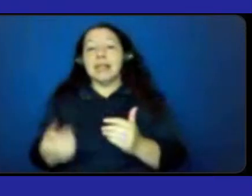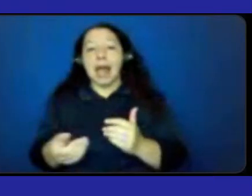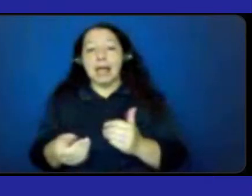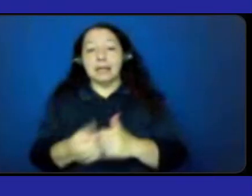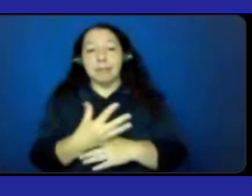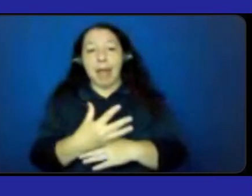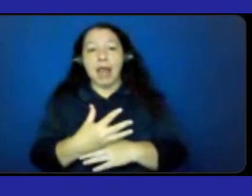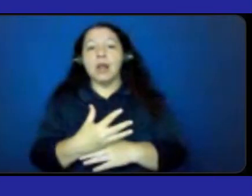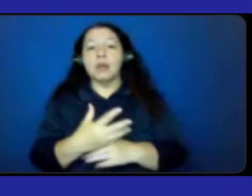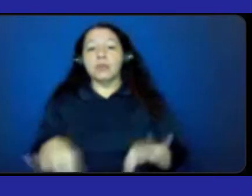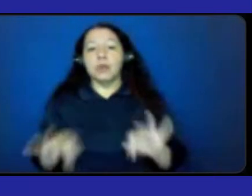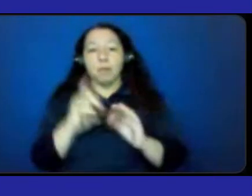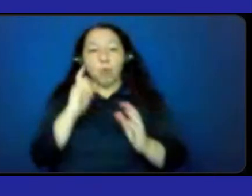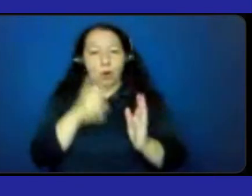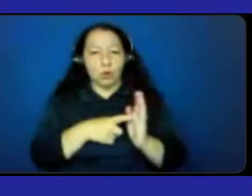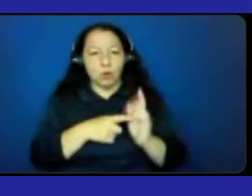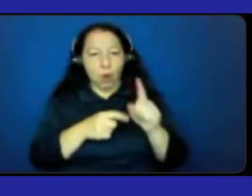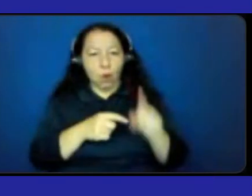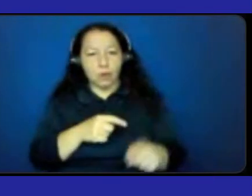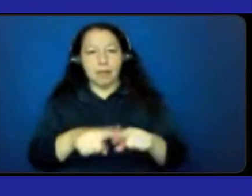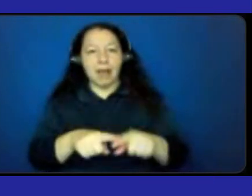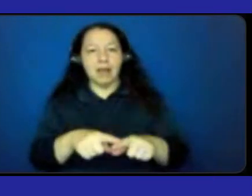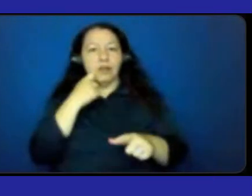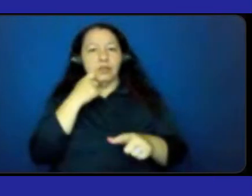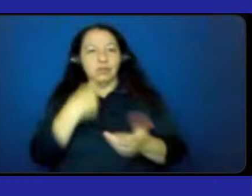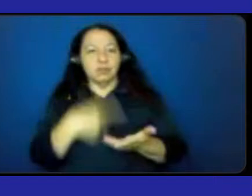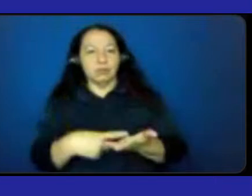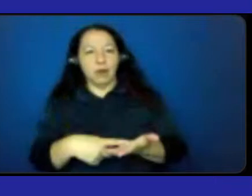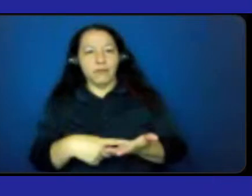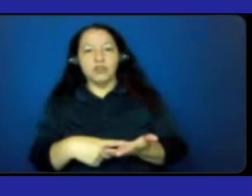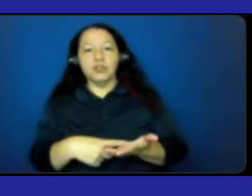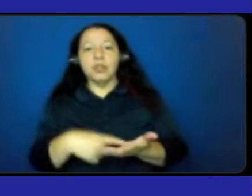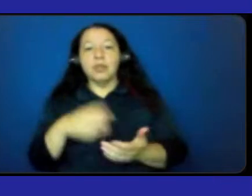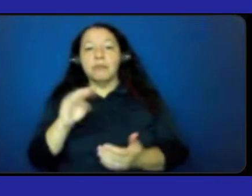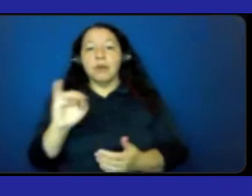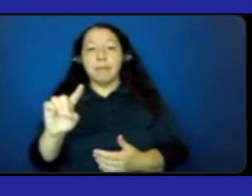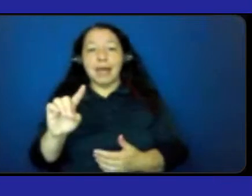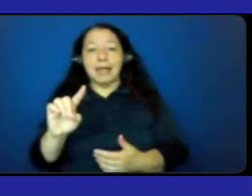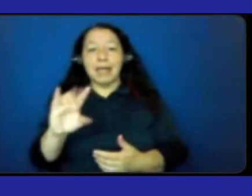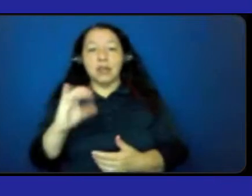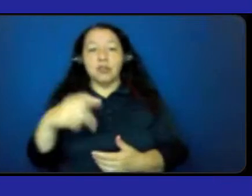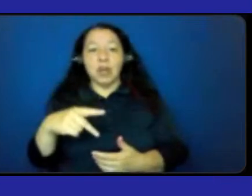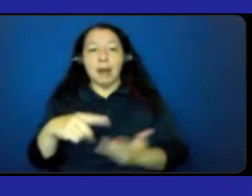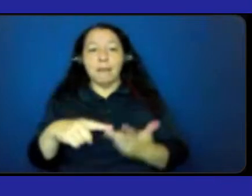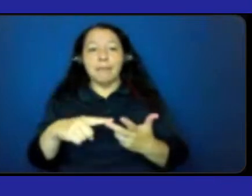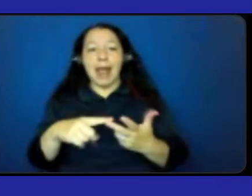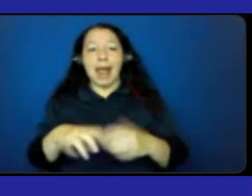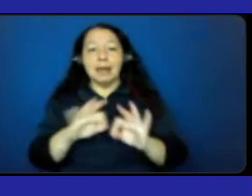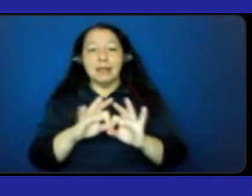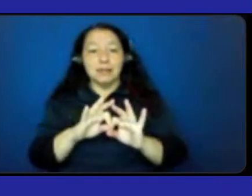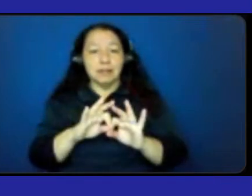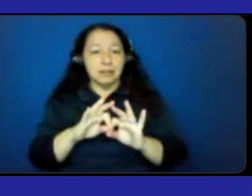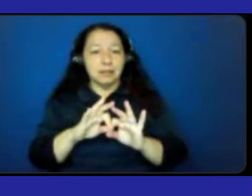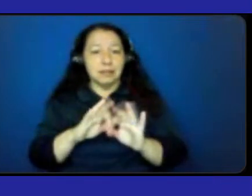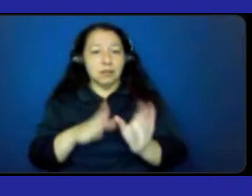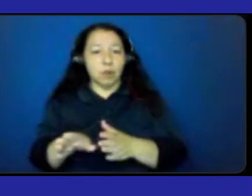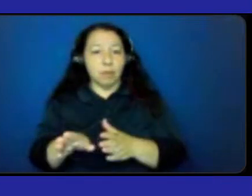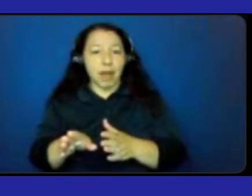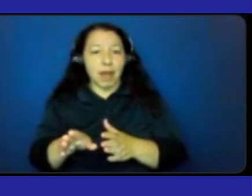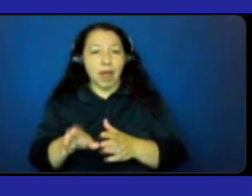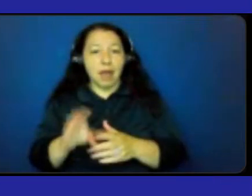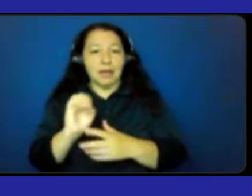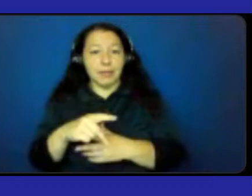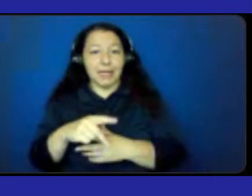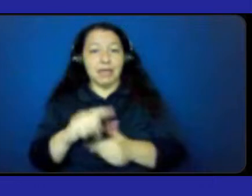upon the discussion we've just had, for Medicaid, CHIP, and Essential Plan, starting in March of next